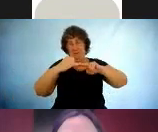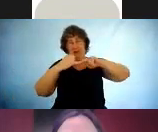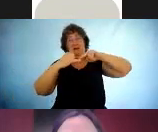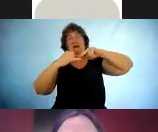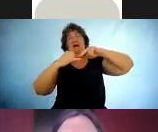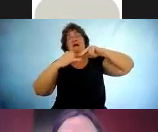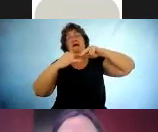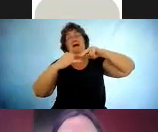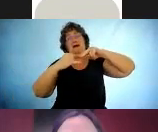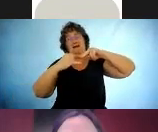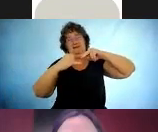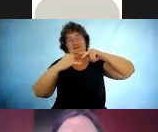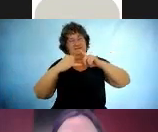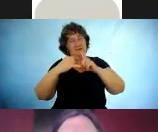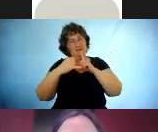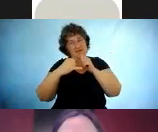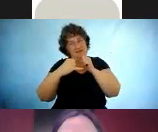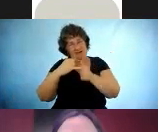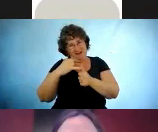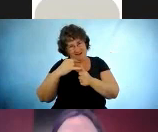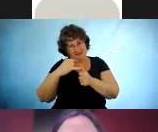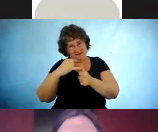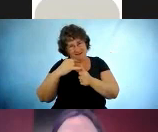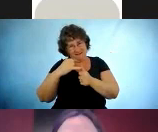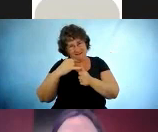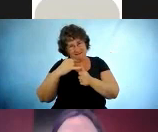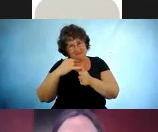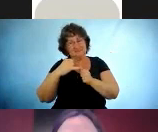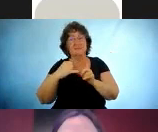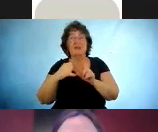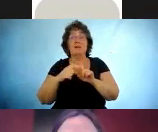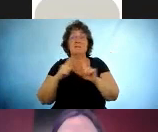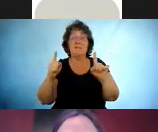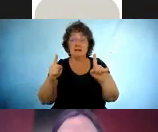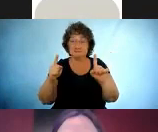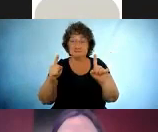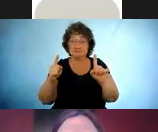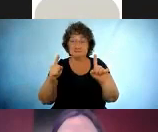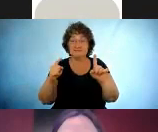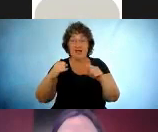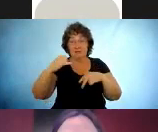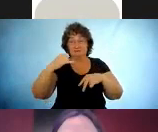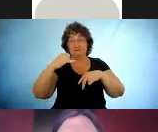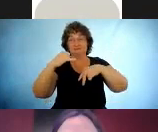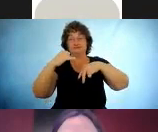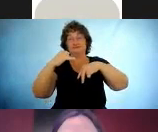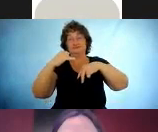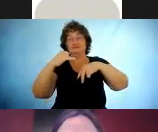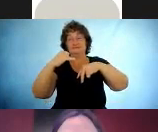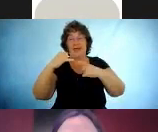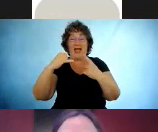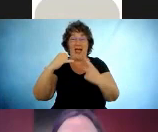More truthful to say, see, I barely made half of the distance that